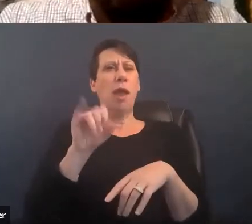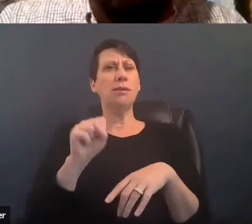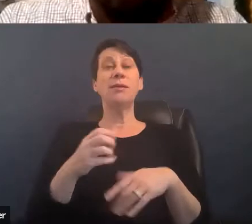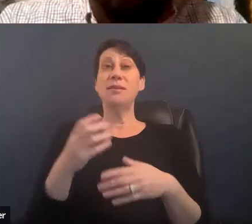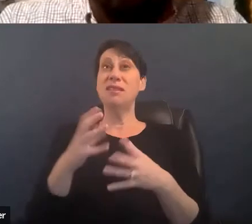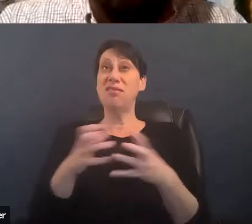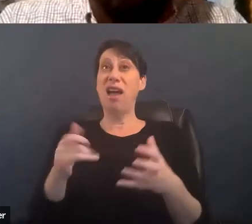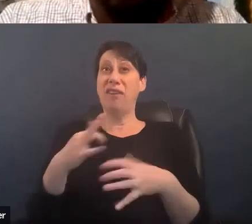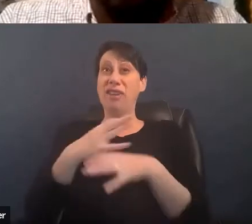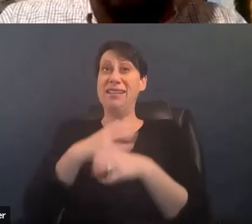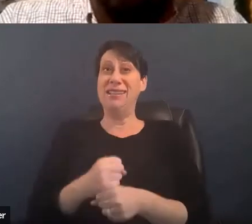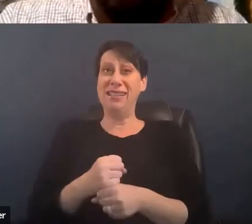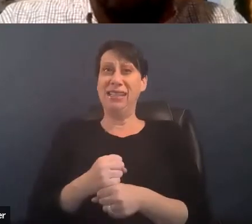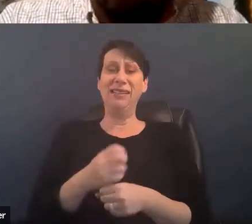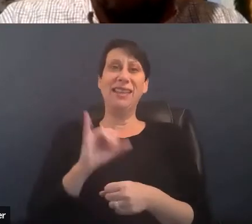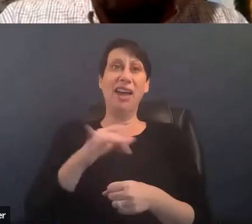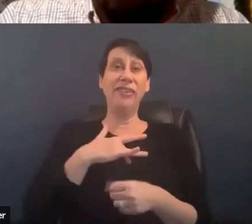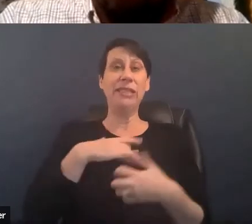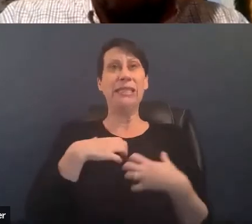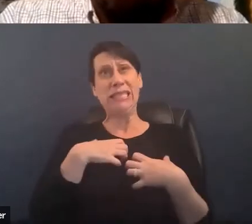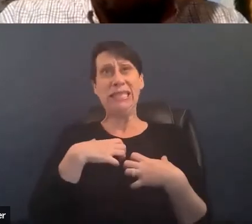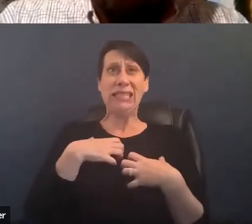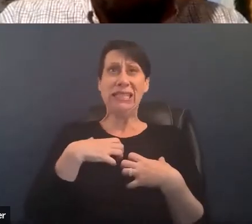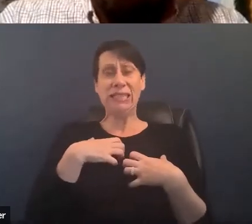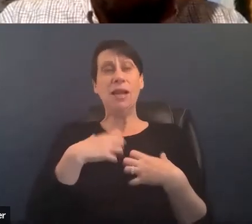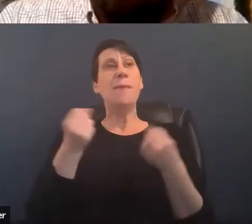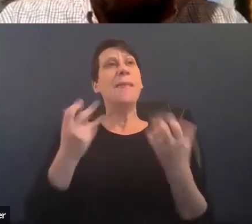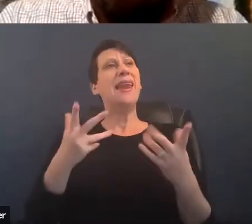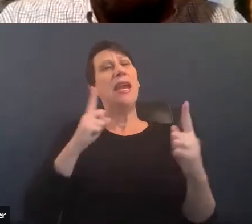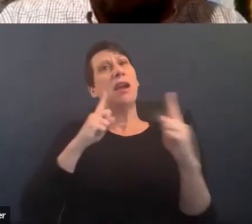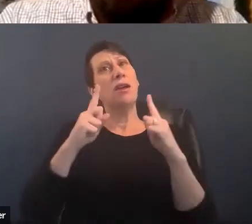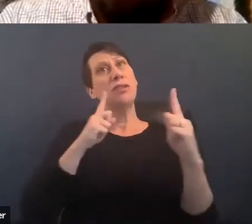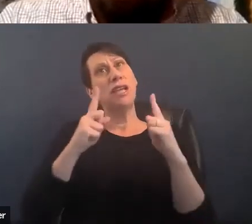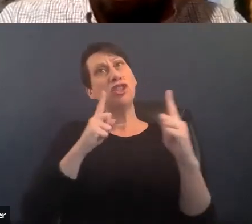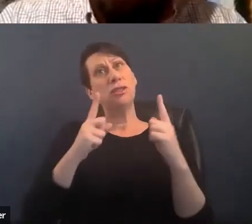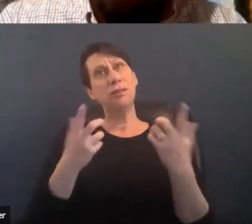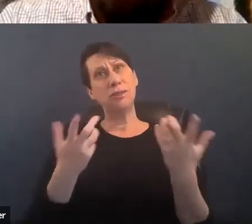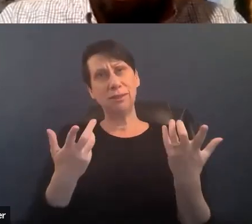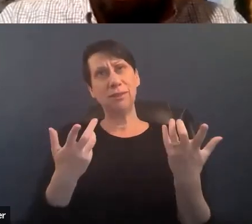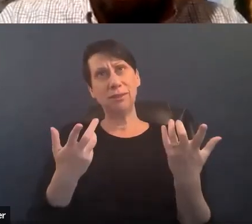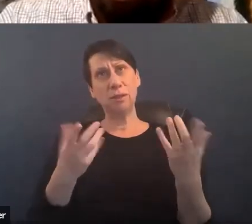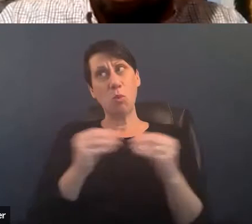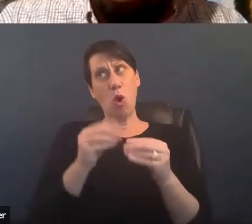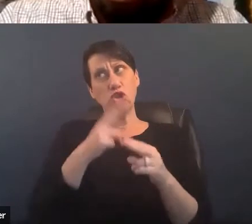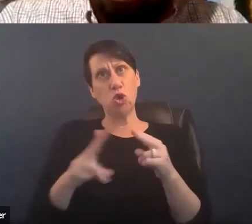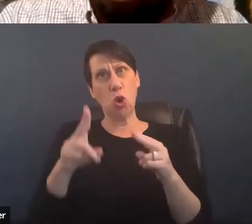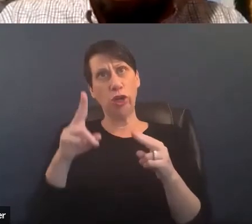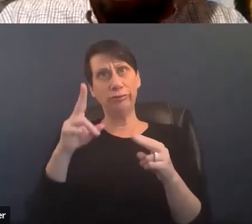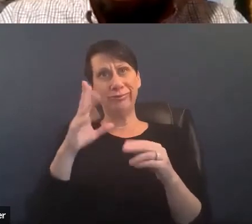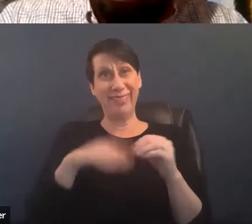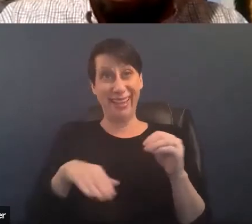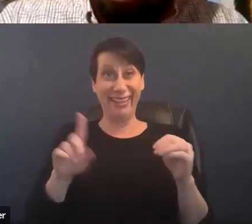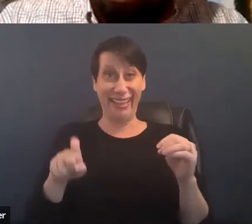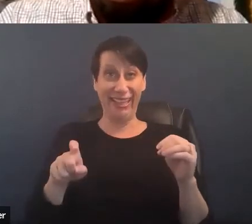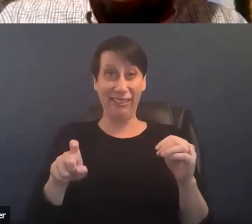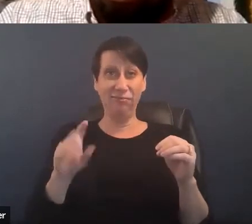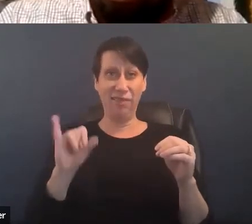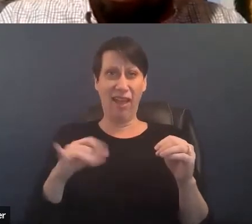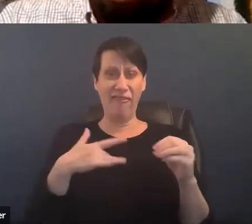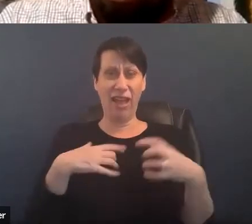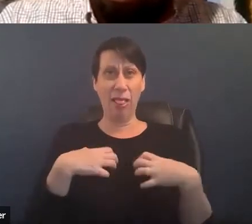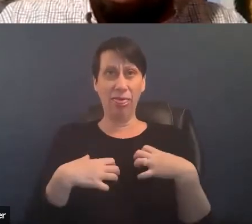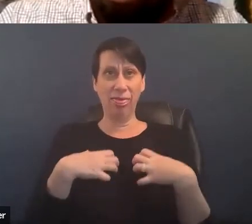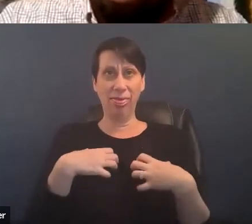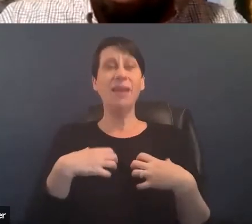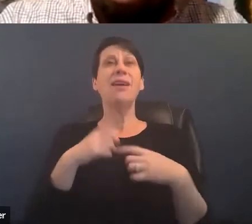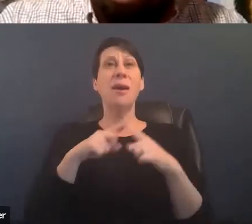I feel like there's a lot of conversations that were a little shorter than they needed to be. But that was one of the